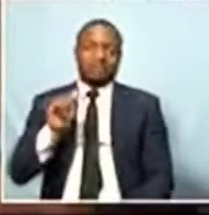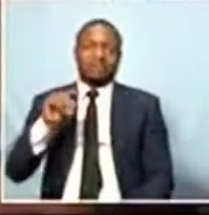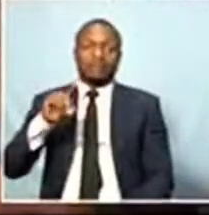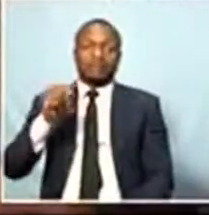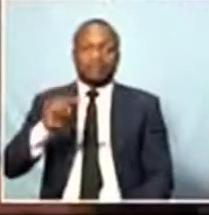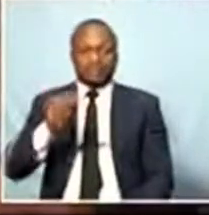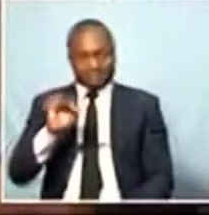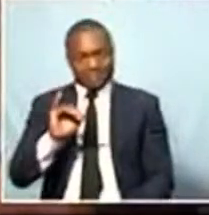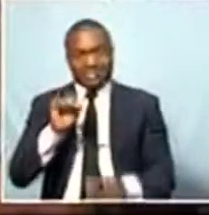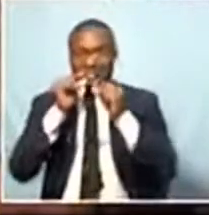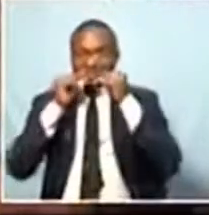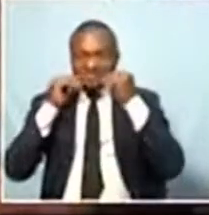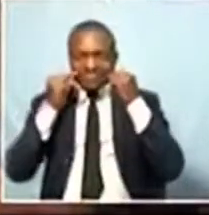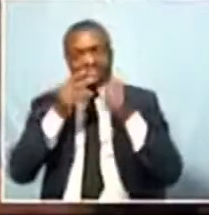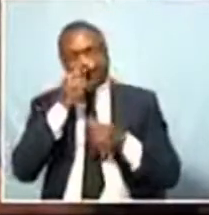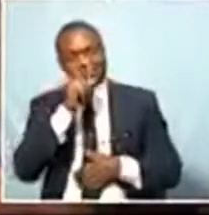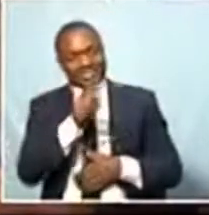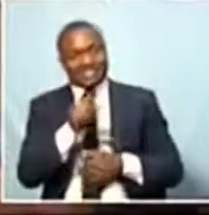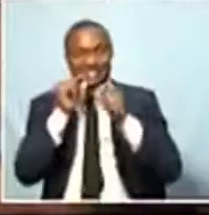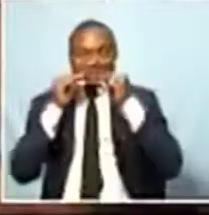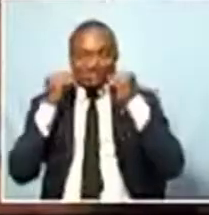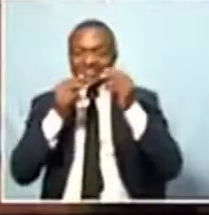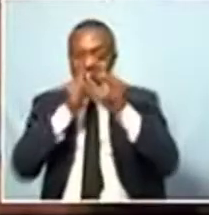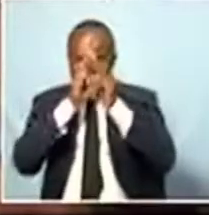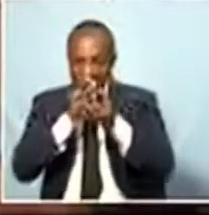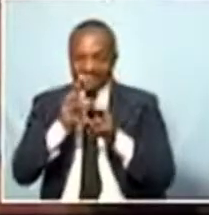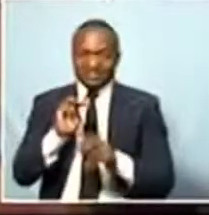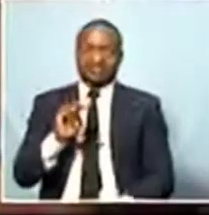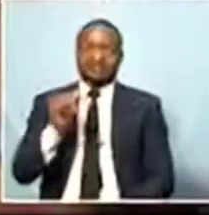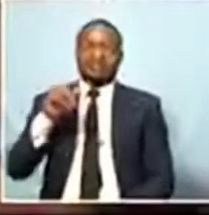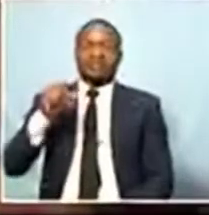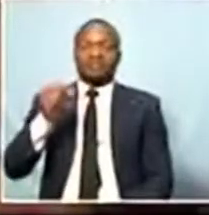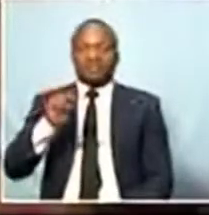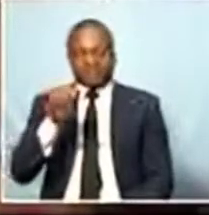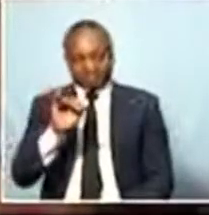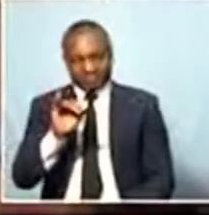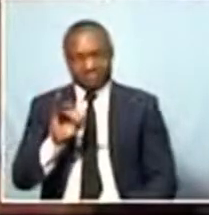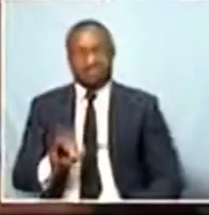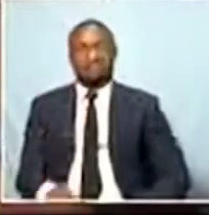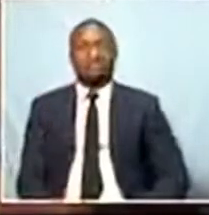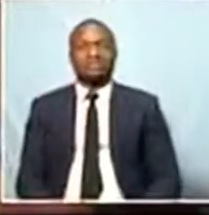smile. And I've seen him smiling. Honorable Mapani.